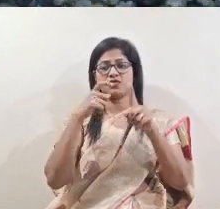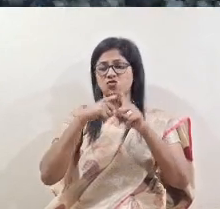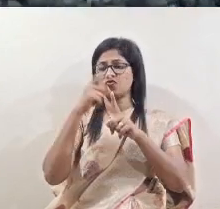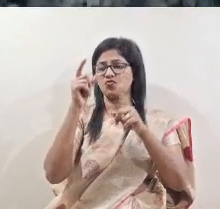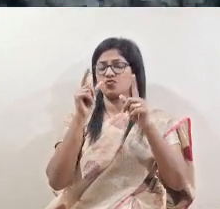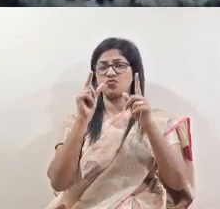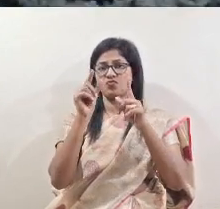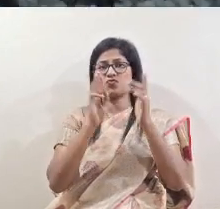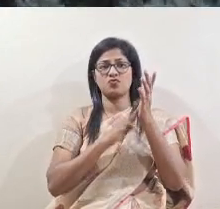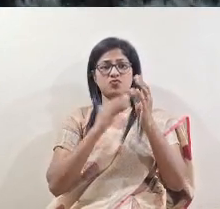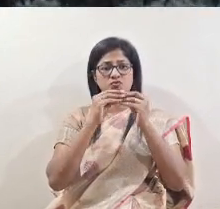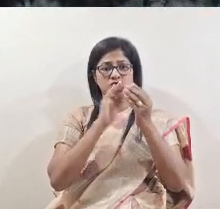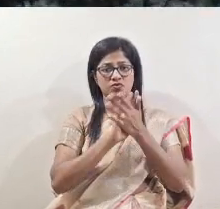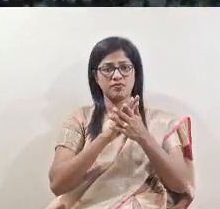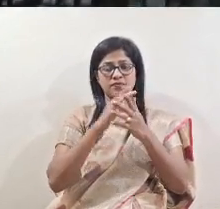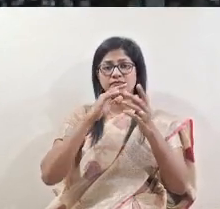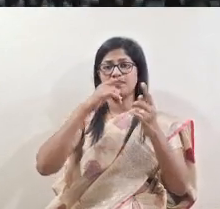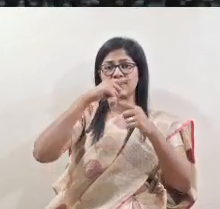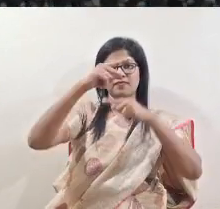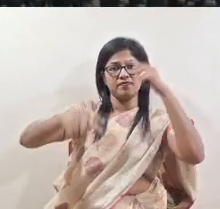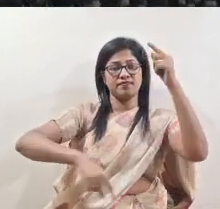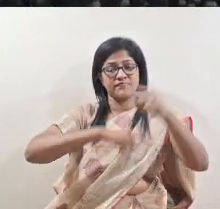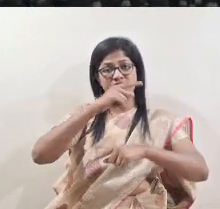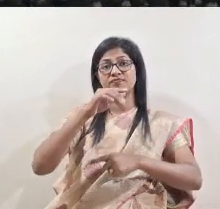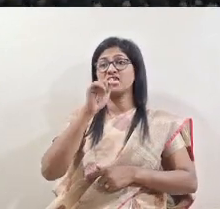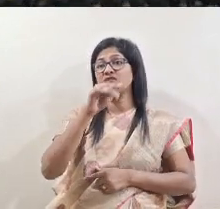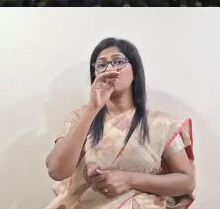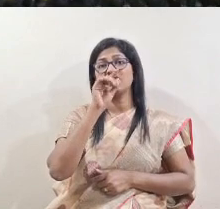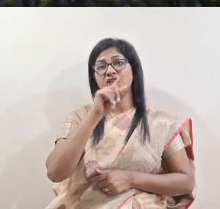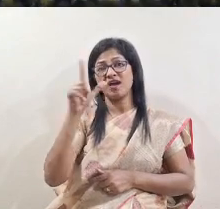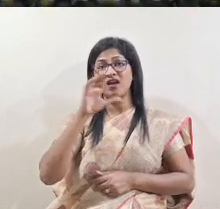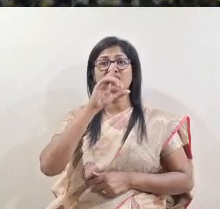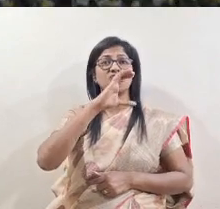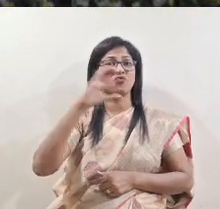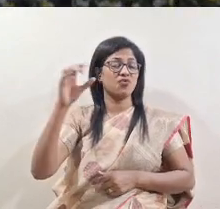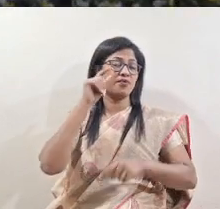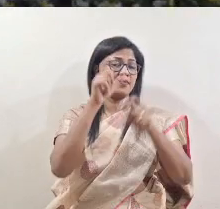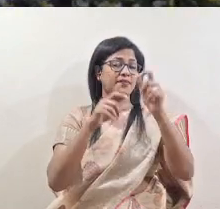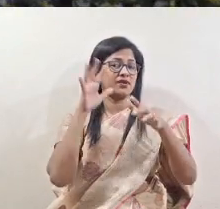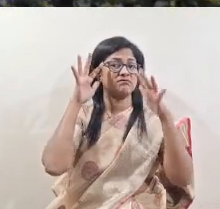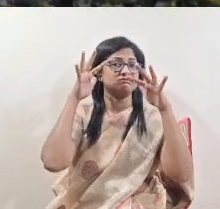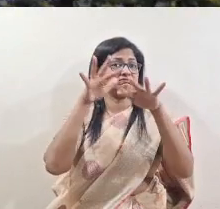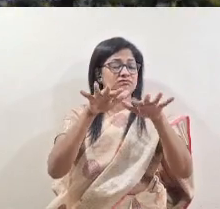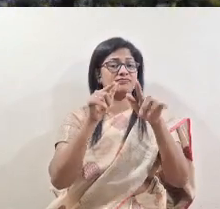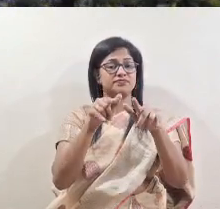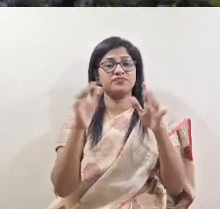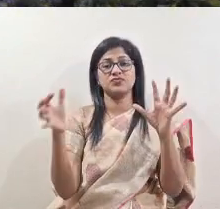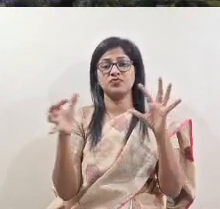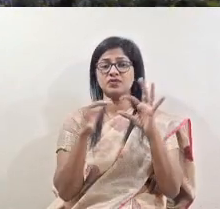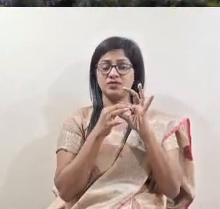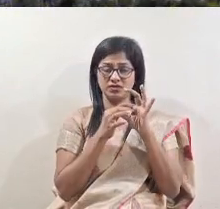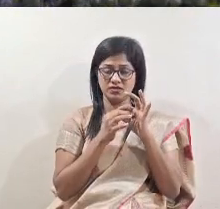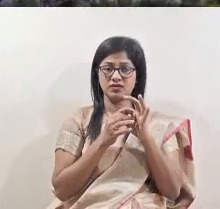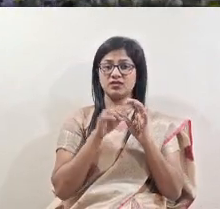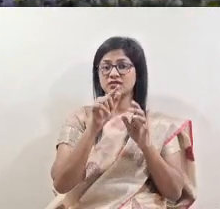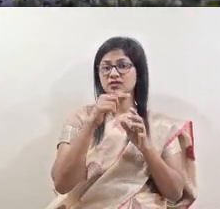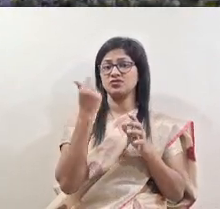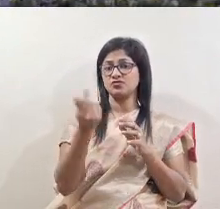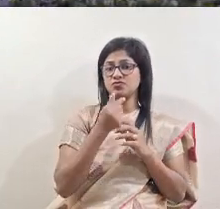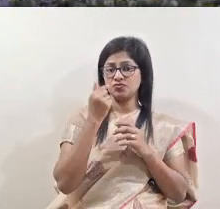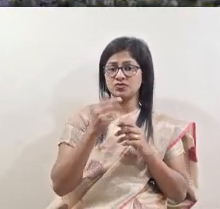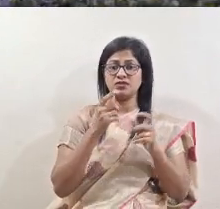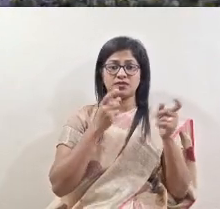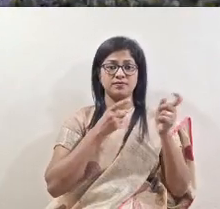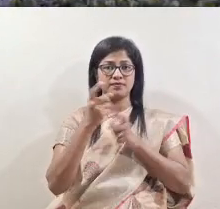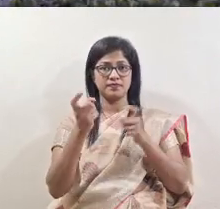Mela. Crores of people are going to be there. Yes. At any given point in time, lakhs of people. What is the applicability in terms of